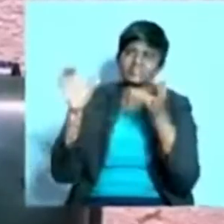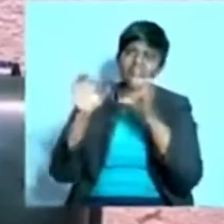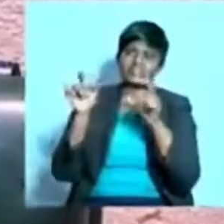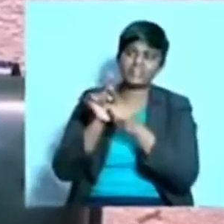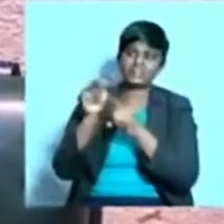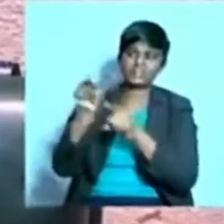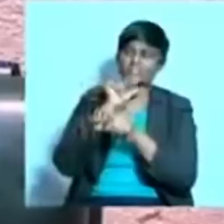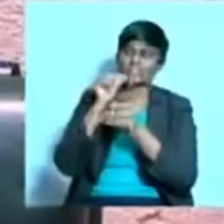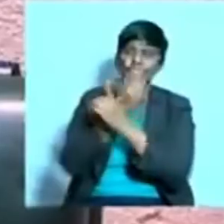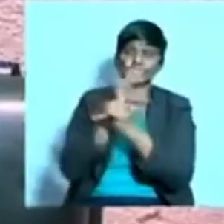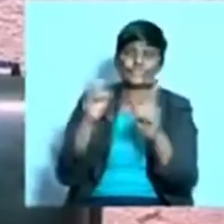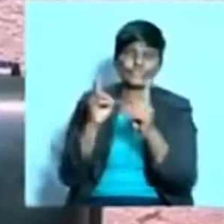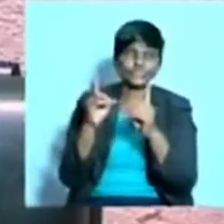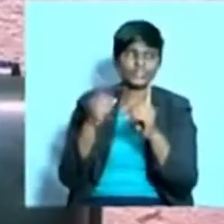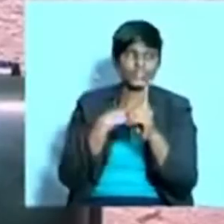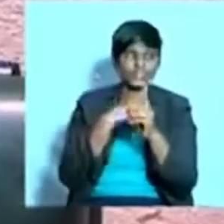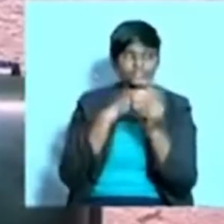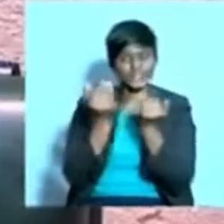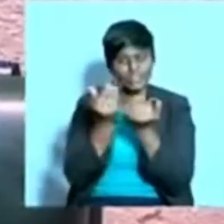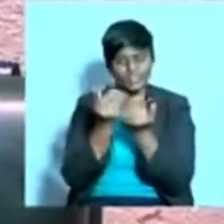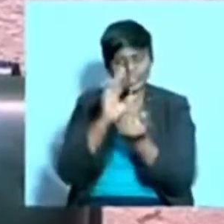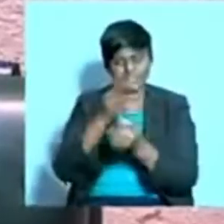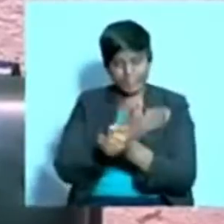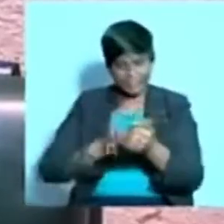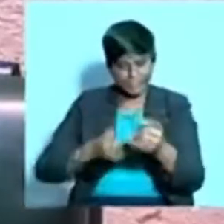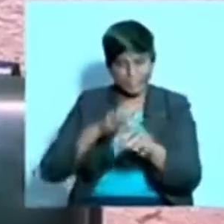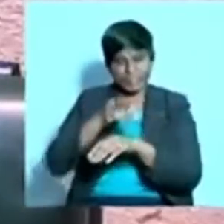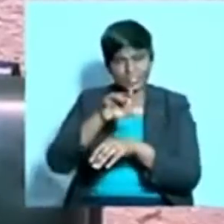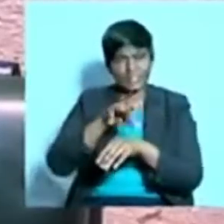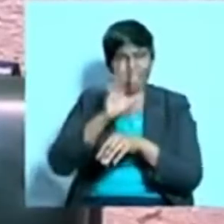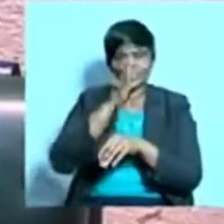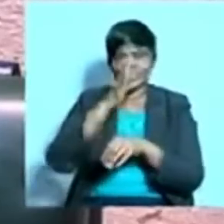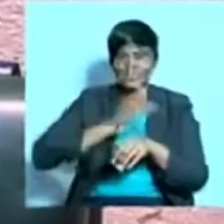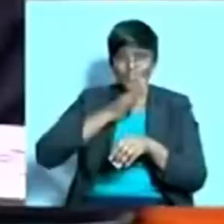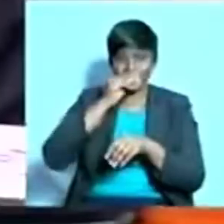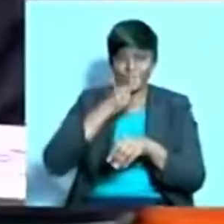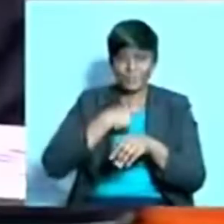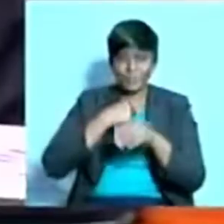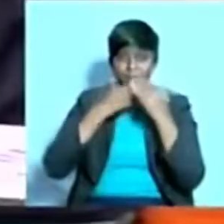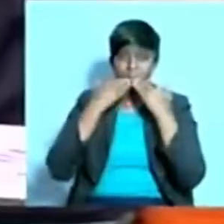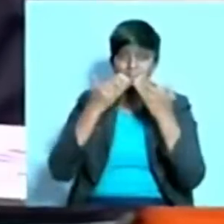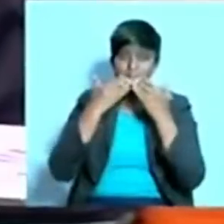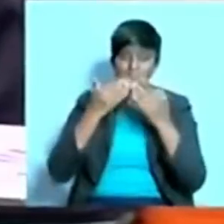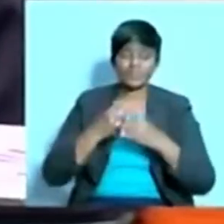as being undemocratic? I seek your very serious ruling, Madam Speaker. I thank you.